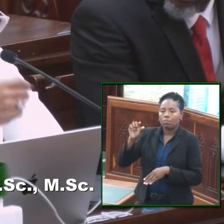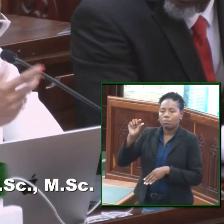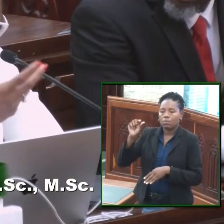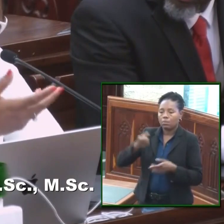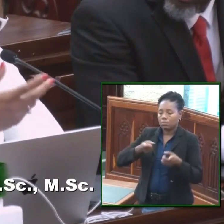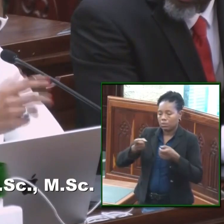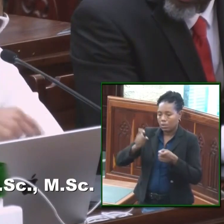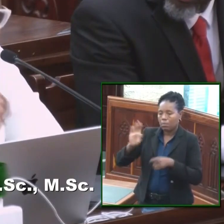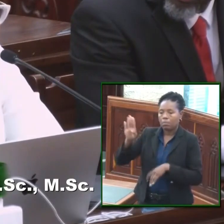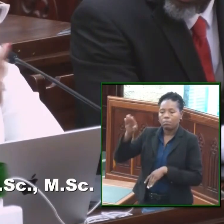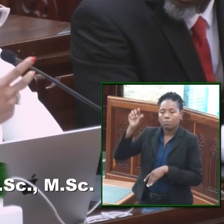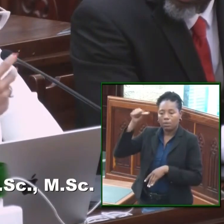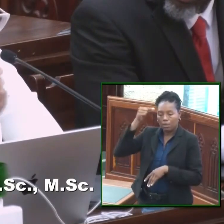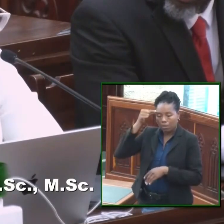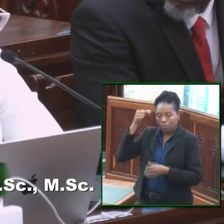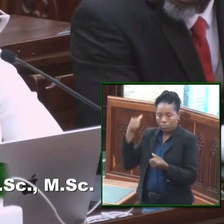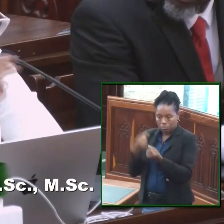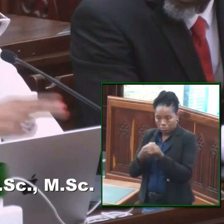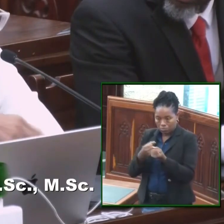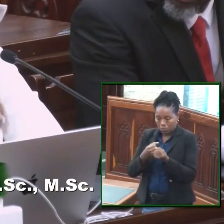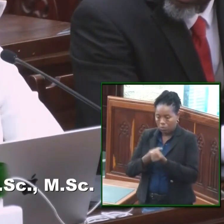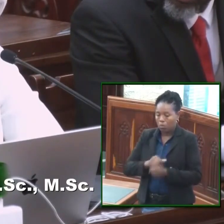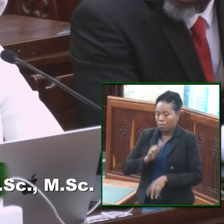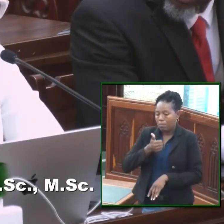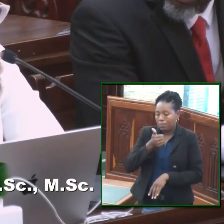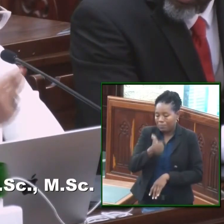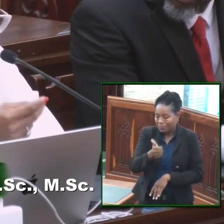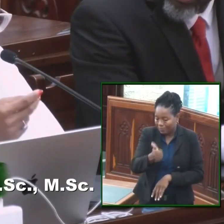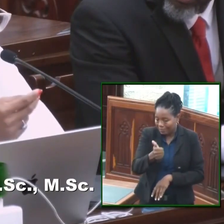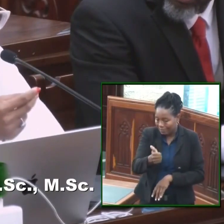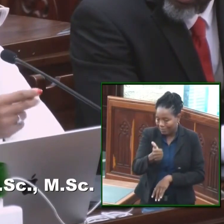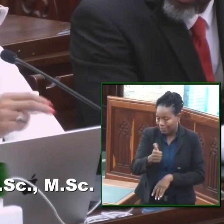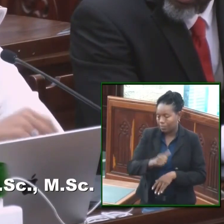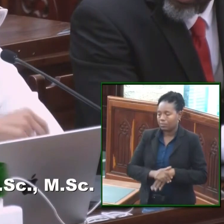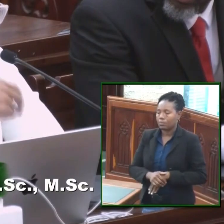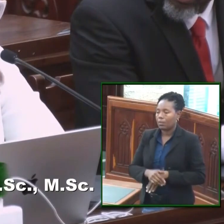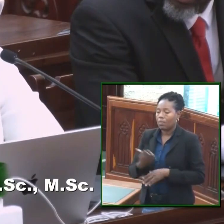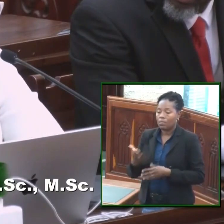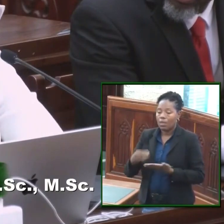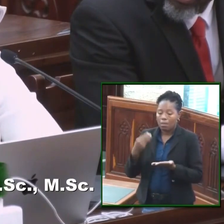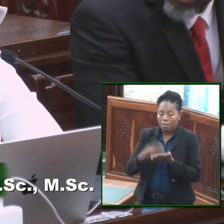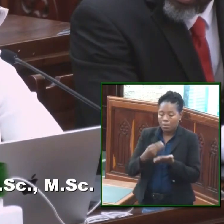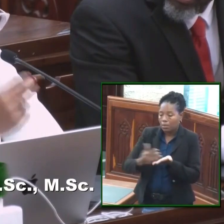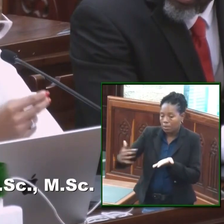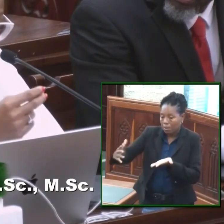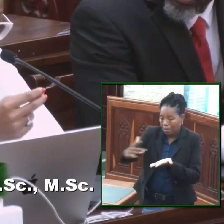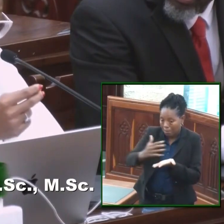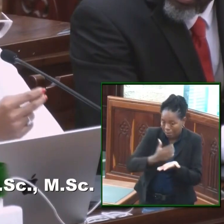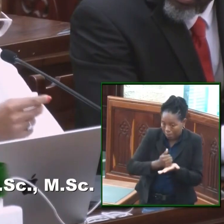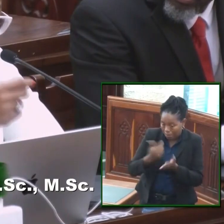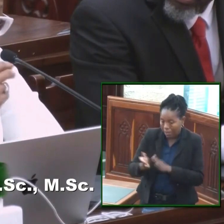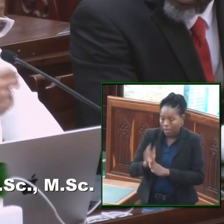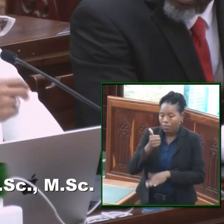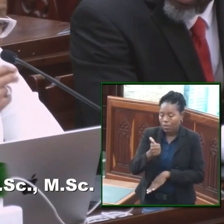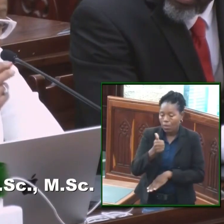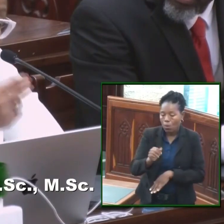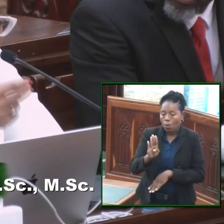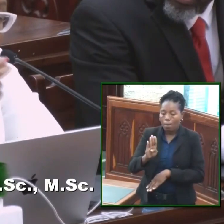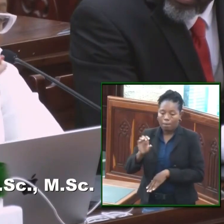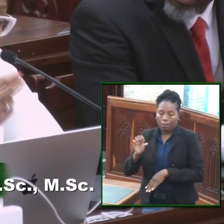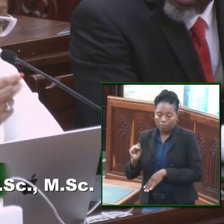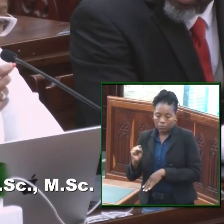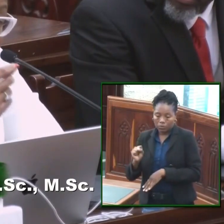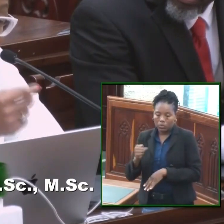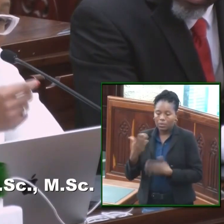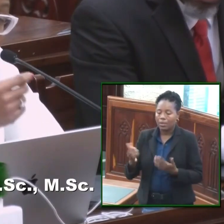completely self-sustaining and earning its own revenue, and it will be from their own revenue and their own balance sheet that the